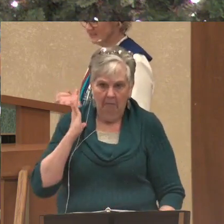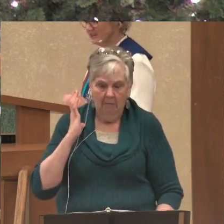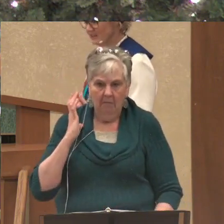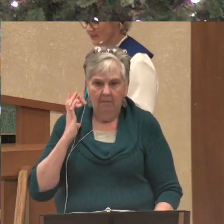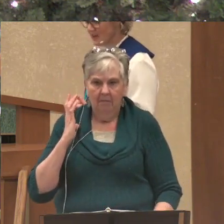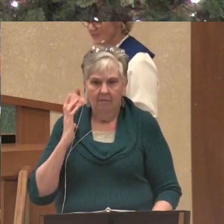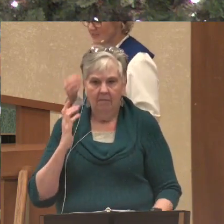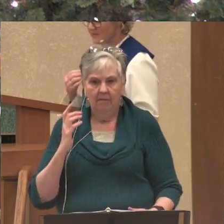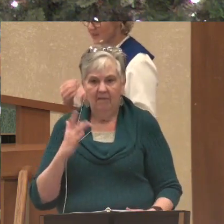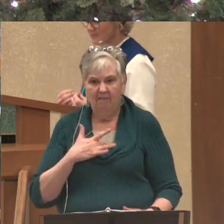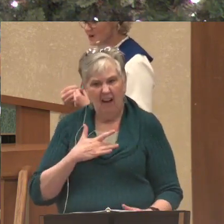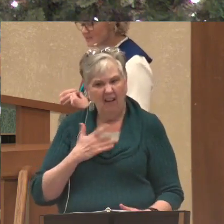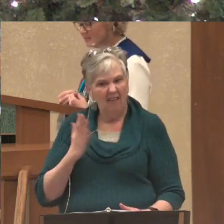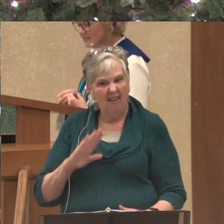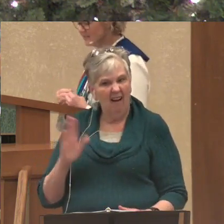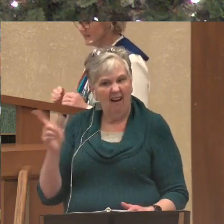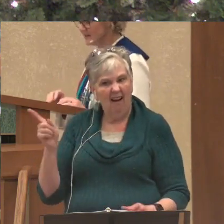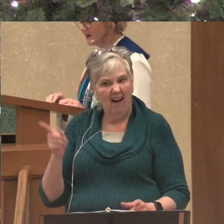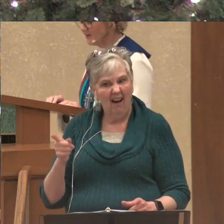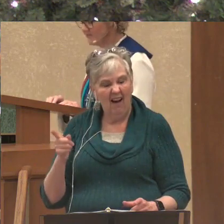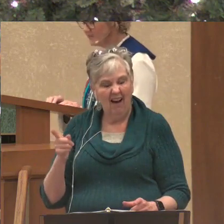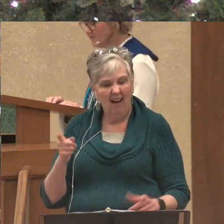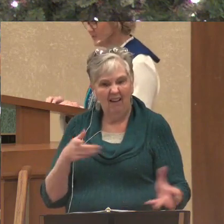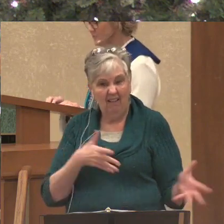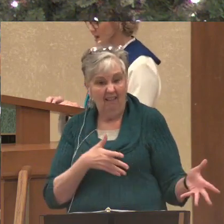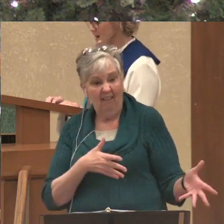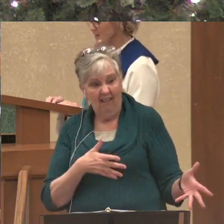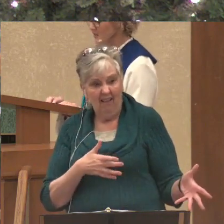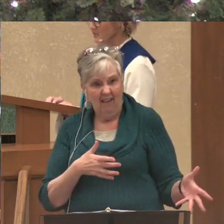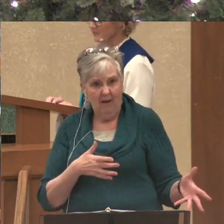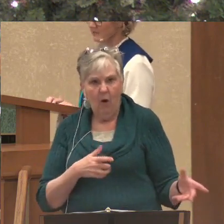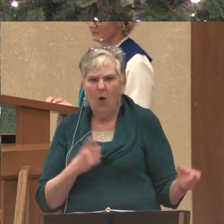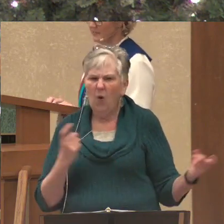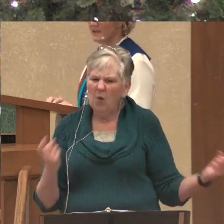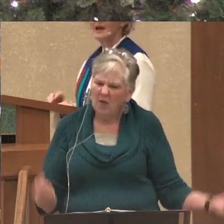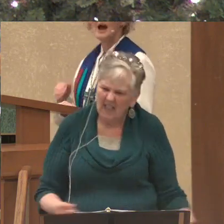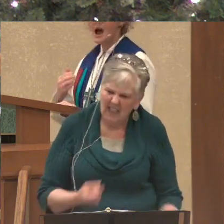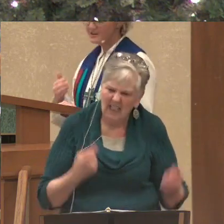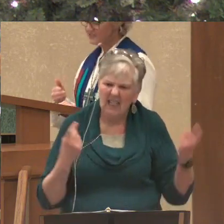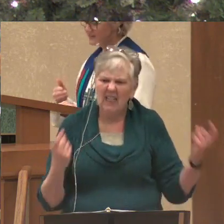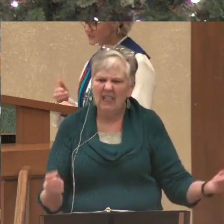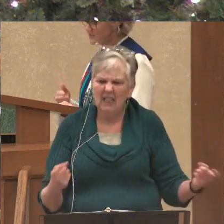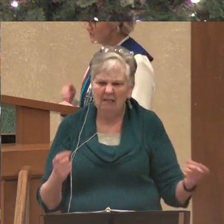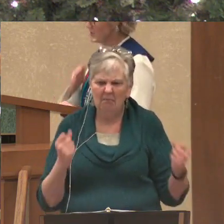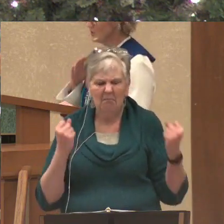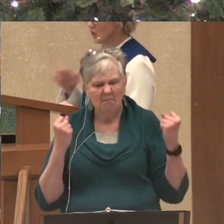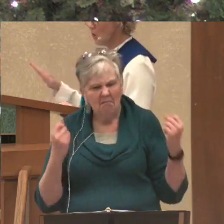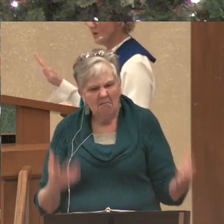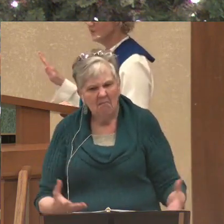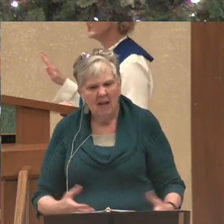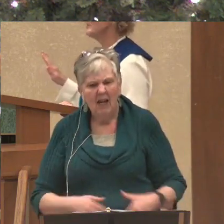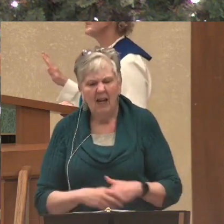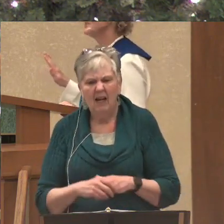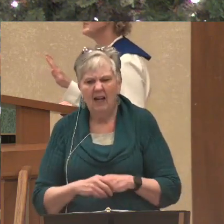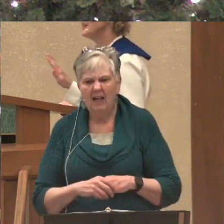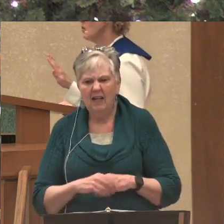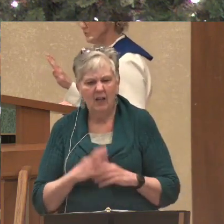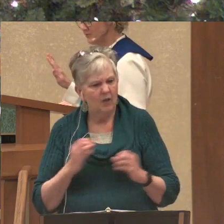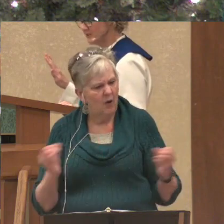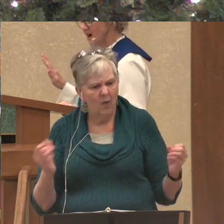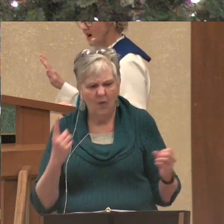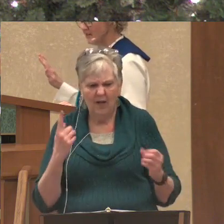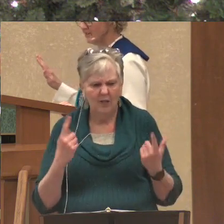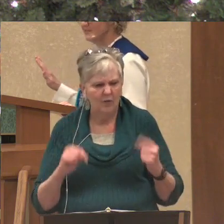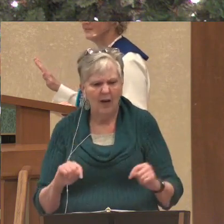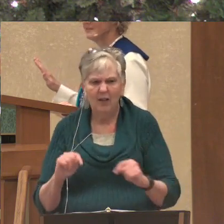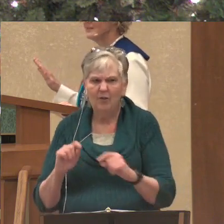sinned. They became unclean, like filthy rags. Isaiah says that no one attempted to take hold